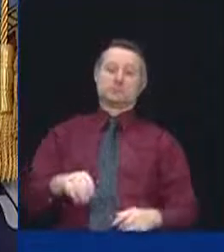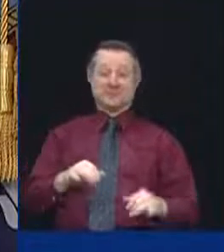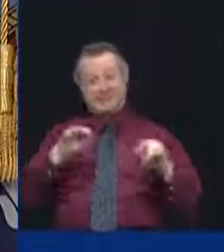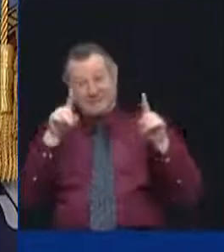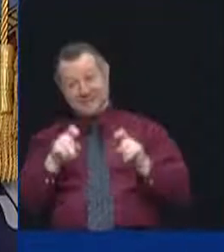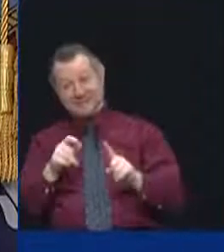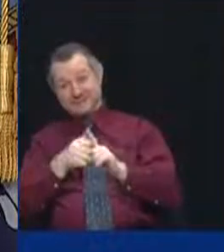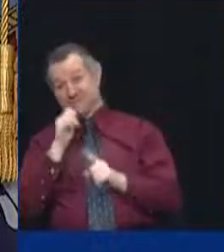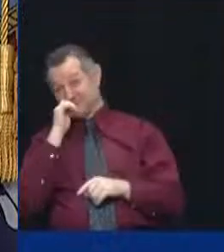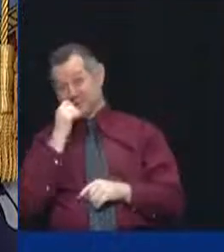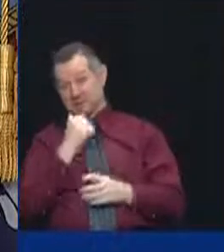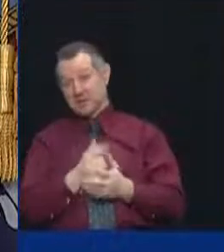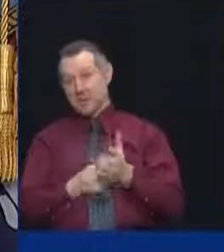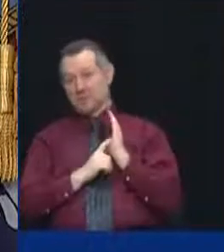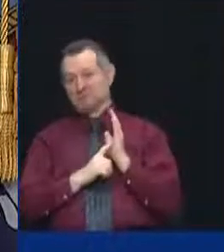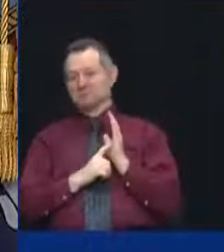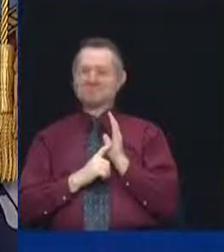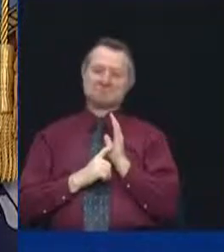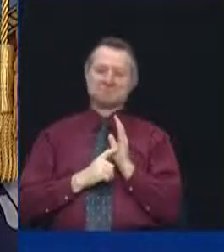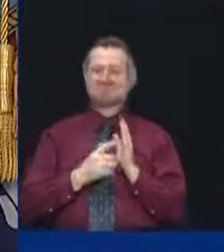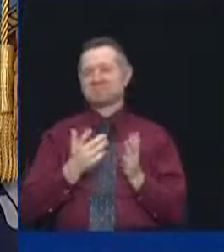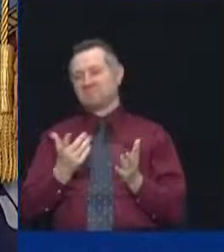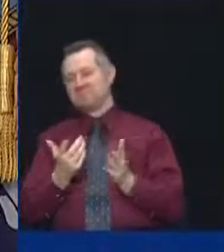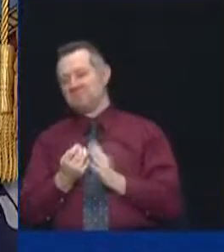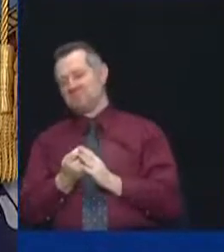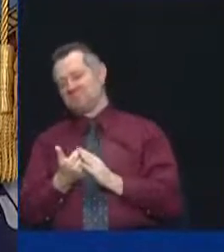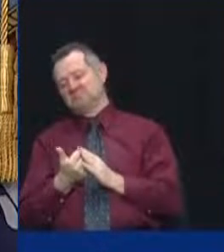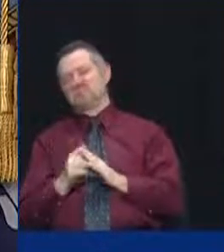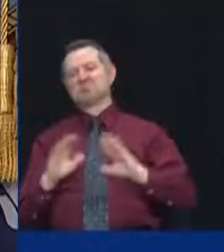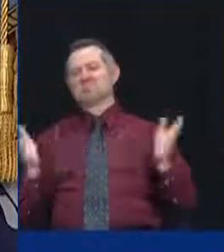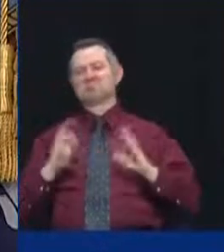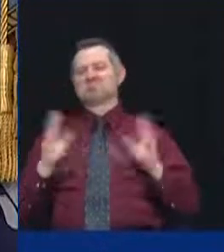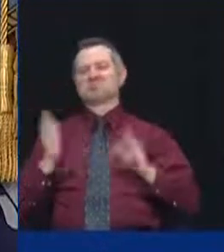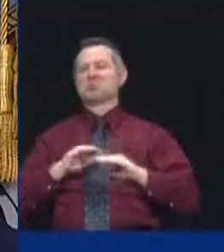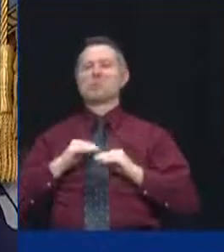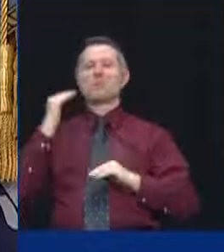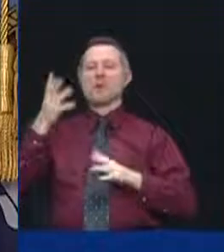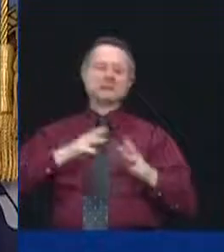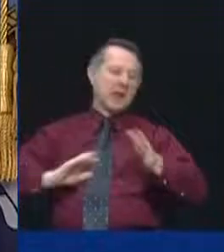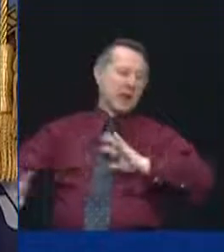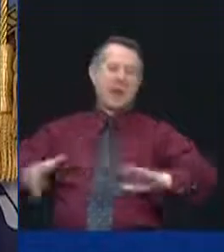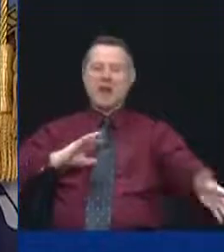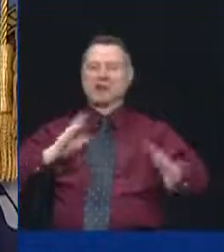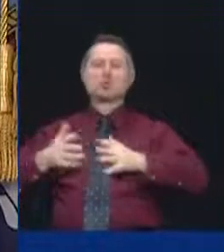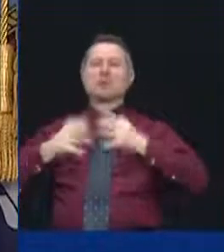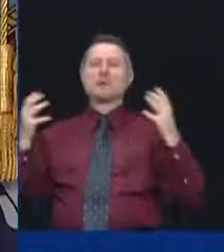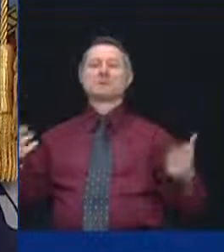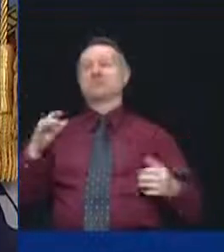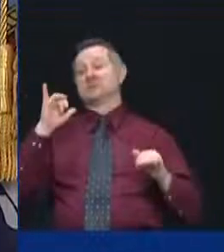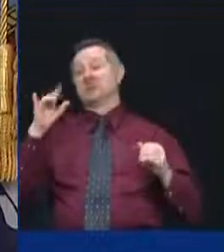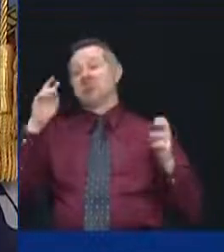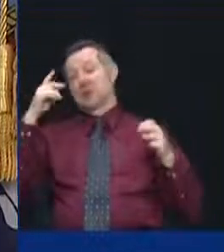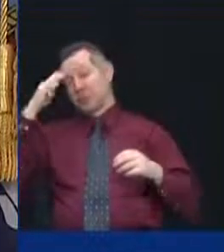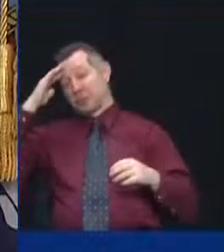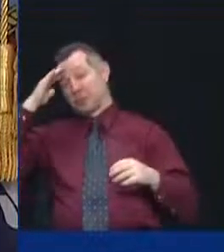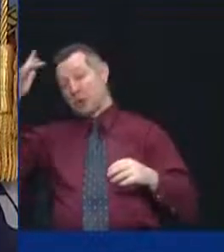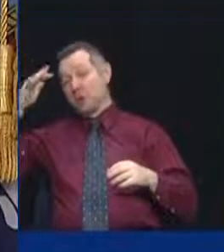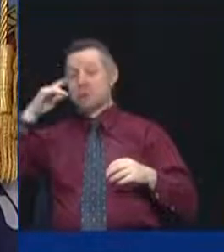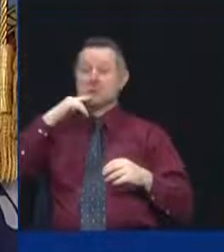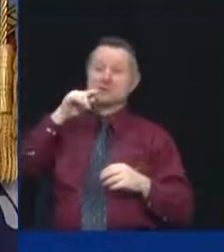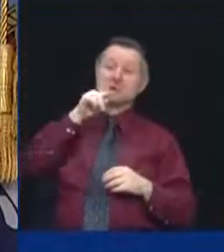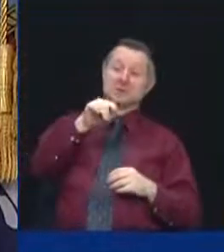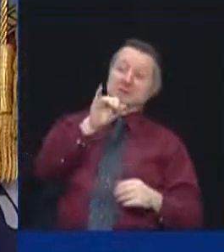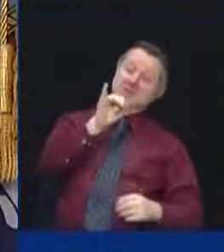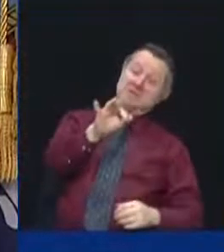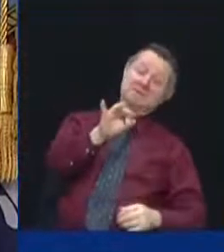burdensome. But if you had, theoretically, if you had 100% vaccinated, you could fill the entire stadium with